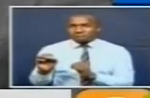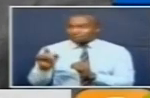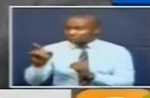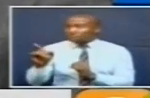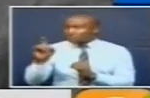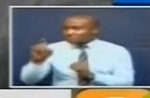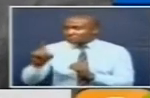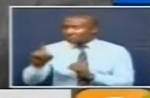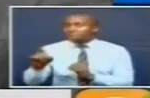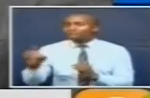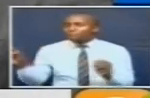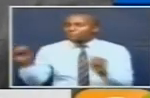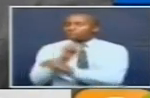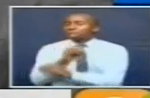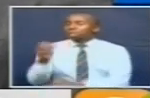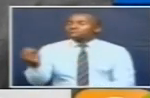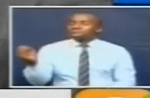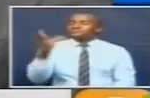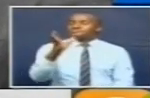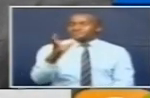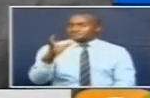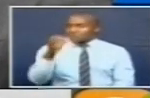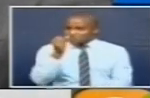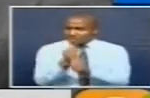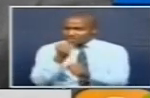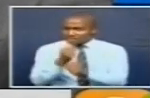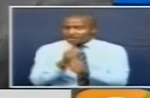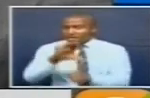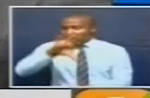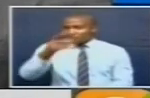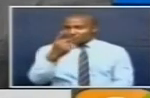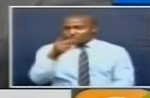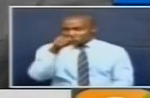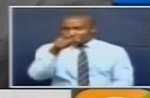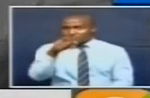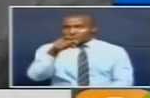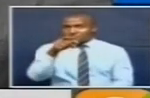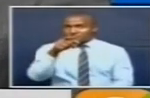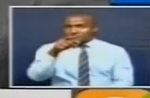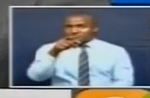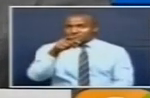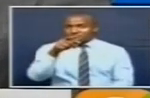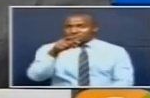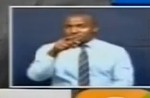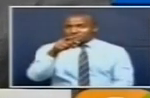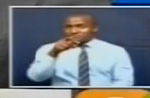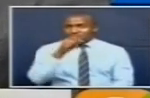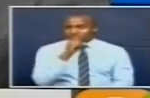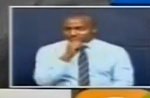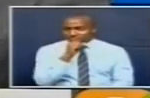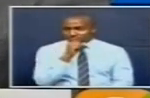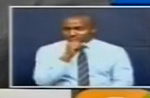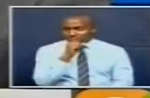moved either to at least one county. The farthest needed to go was the second